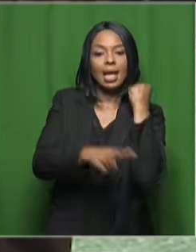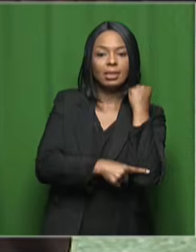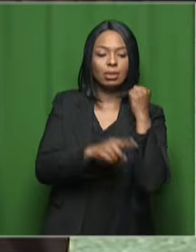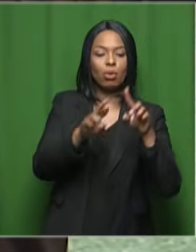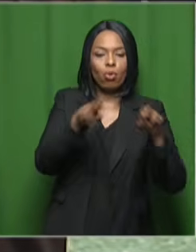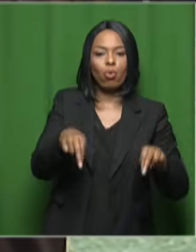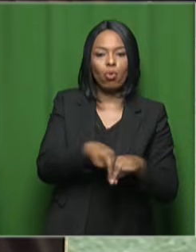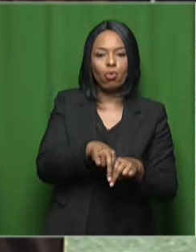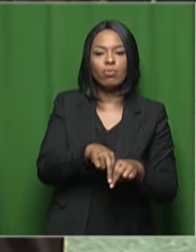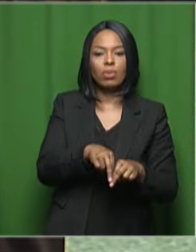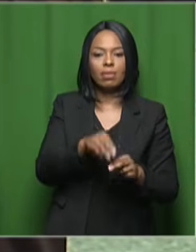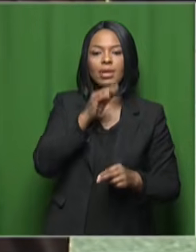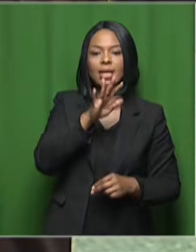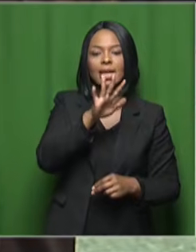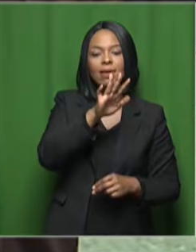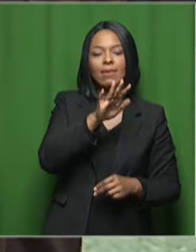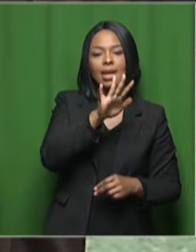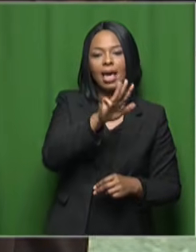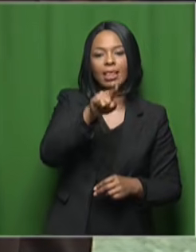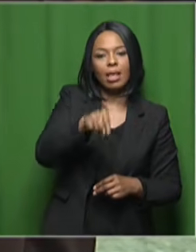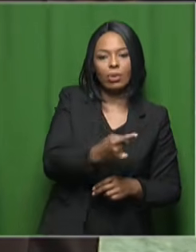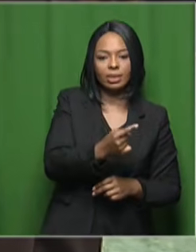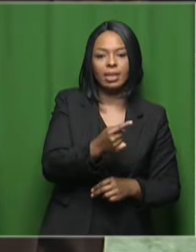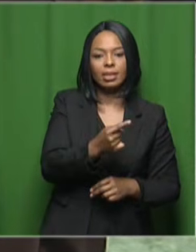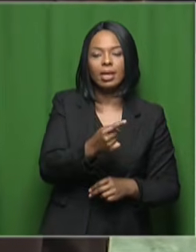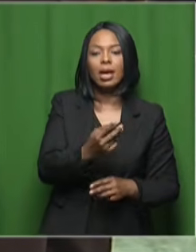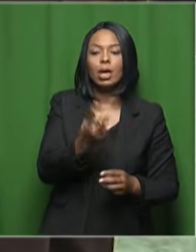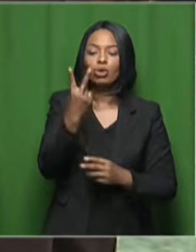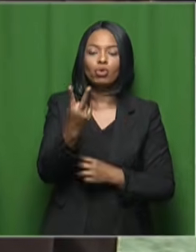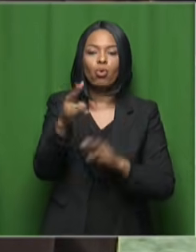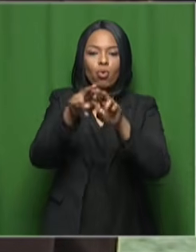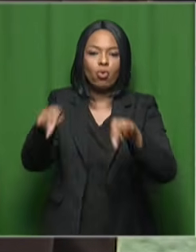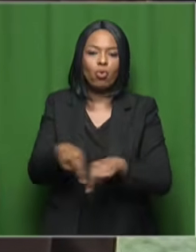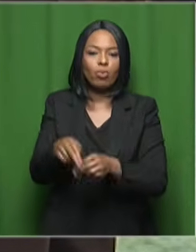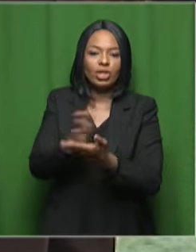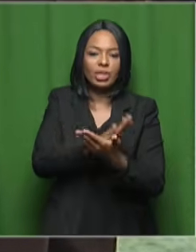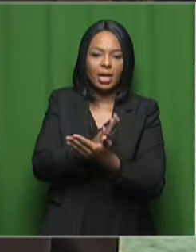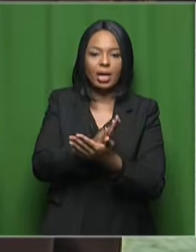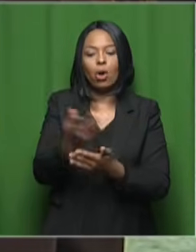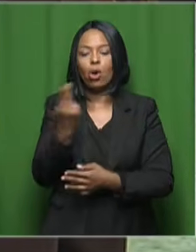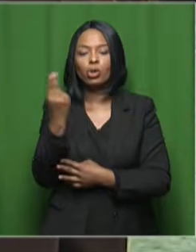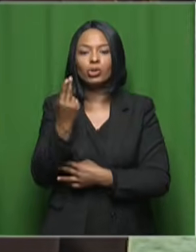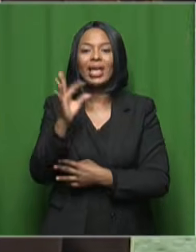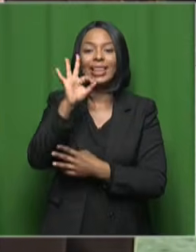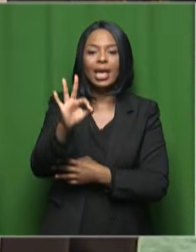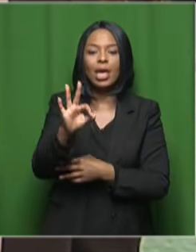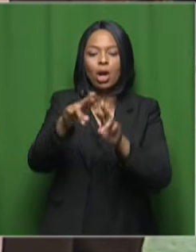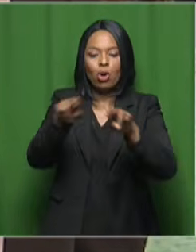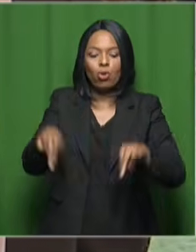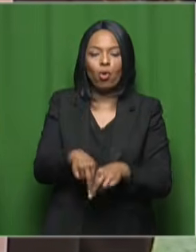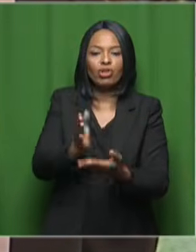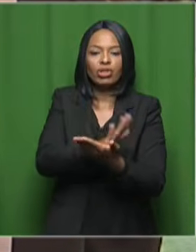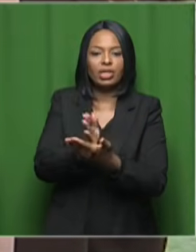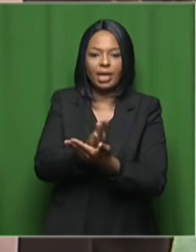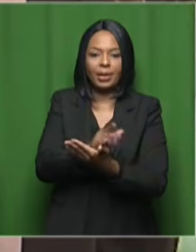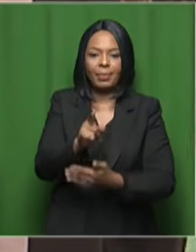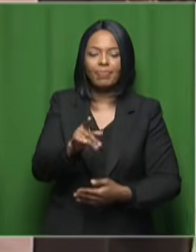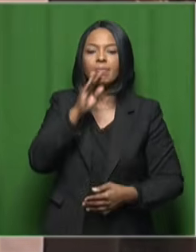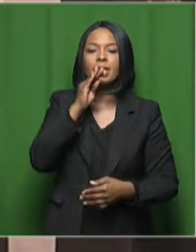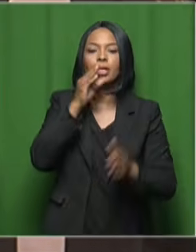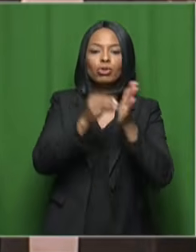those are your bachelors. But we do have 2 room sharings. We have 3 room sharings. And when I say sharing, I mean the